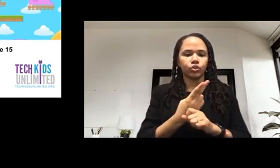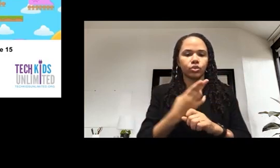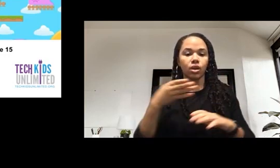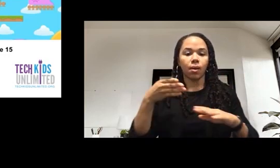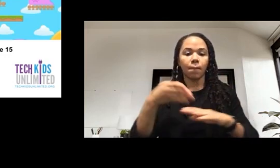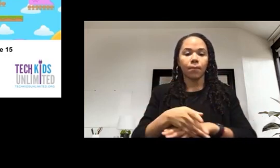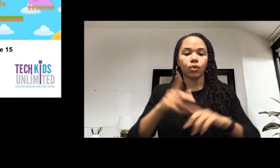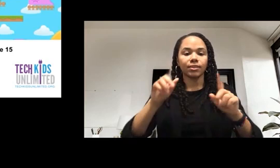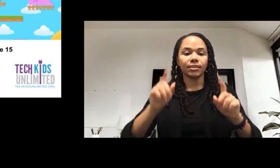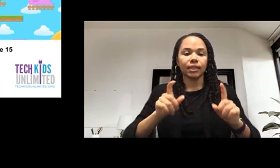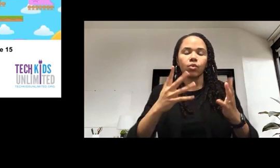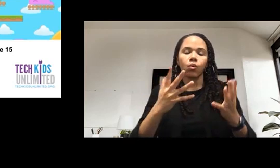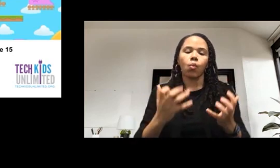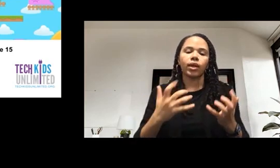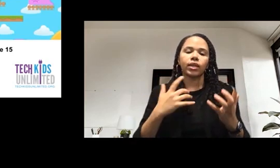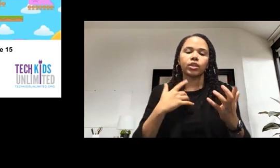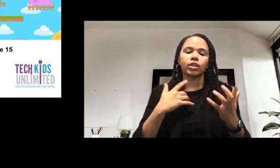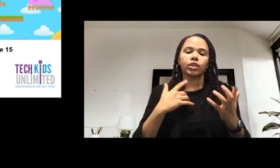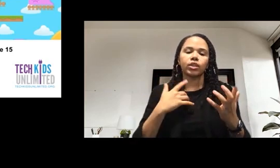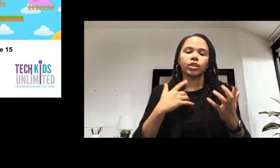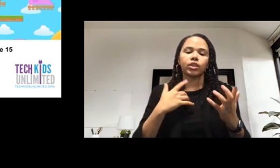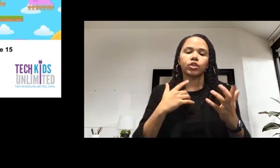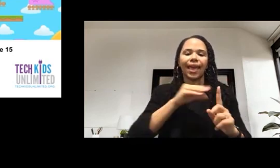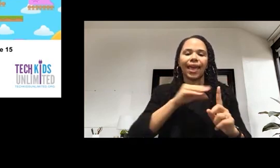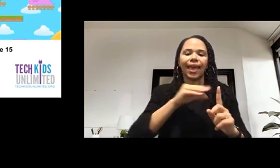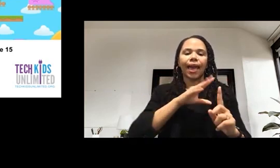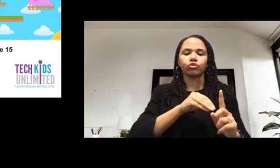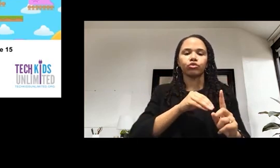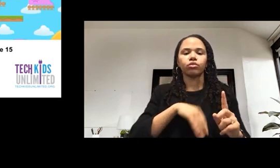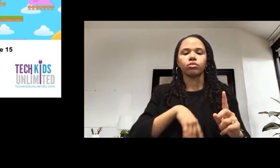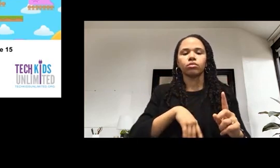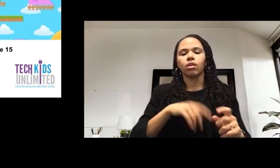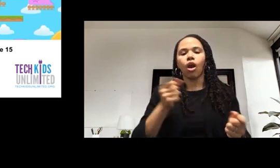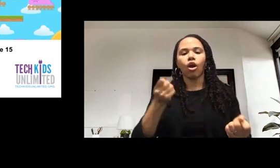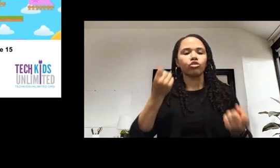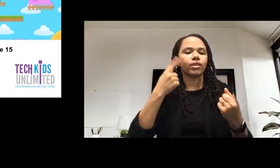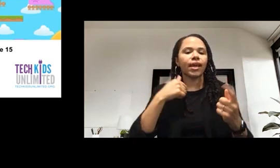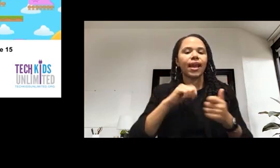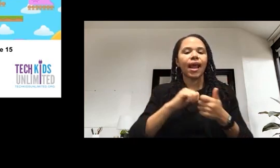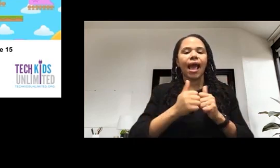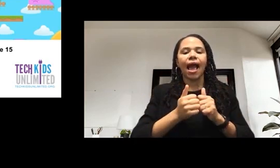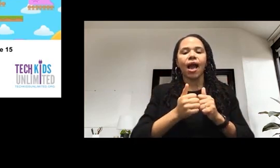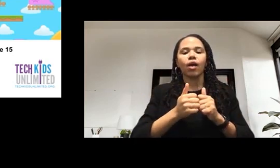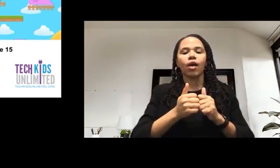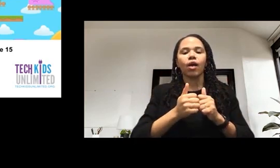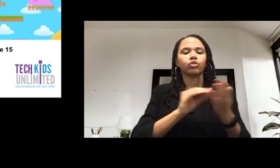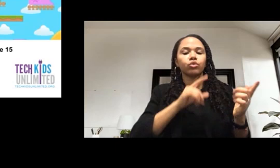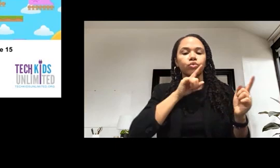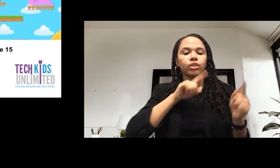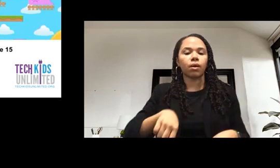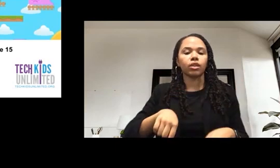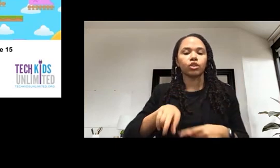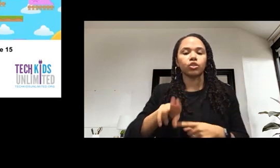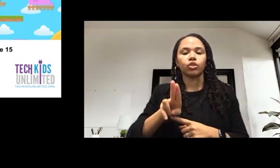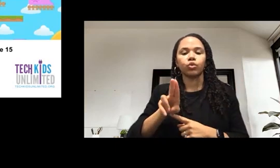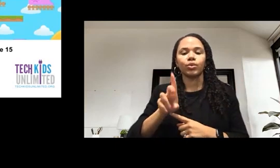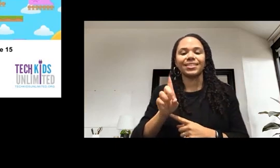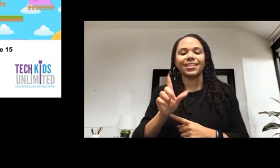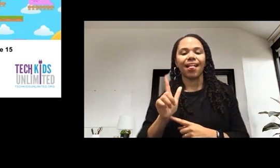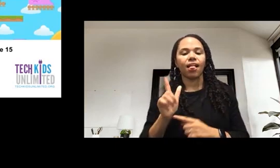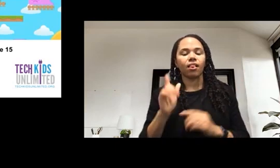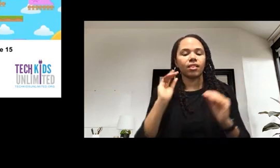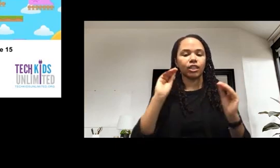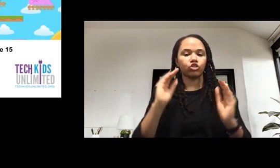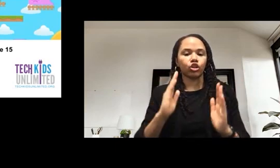capture how students responded to the UDL instructional practices. This